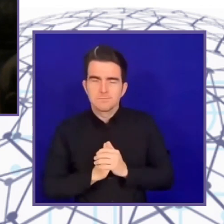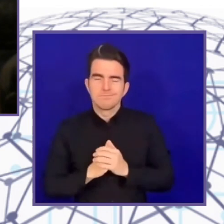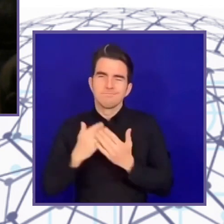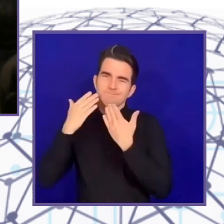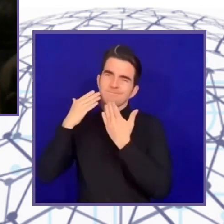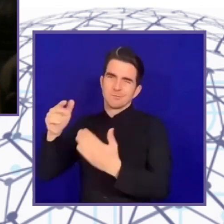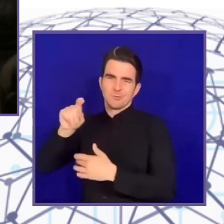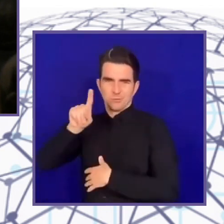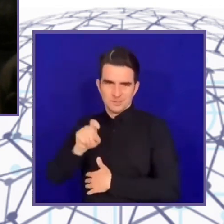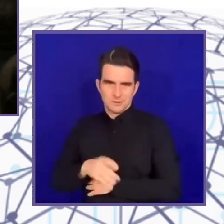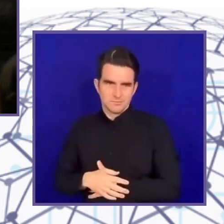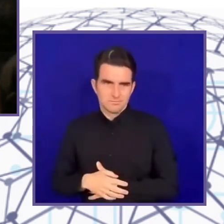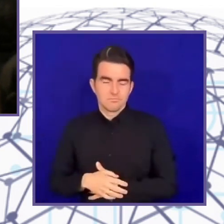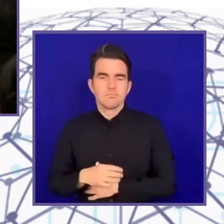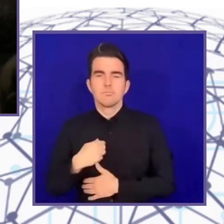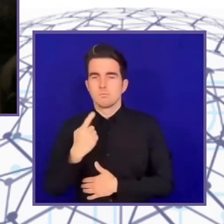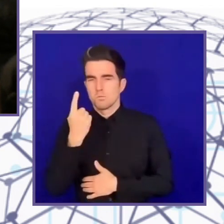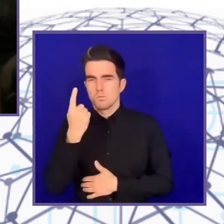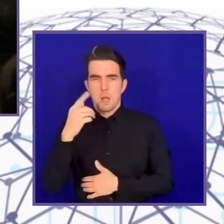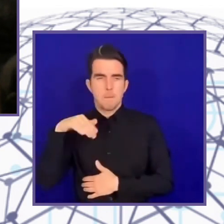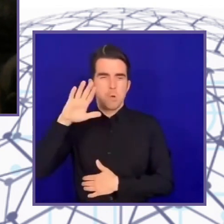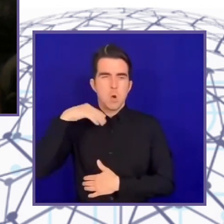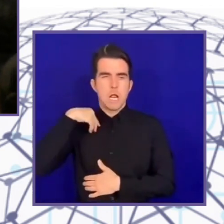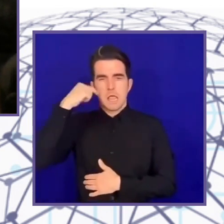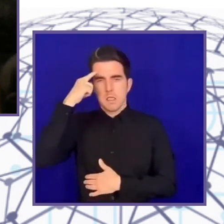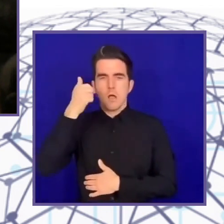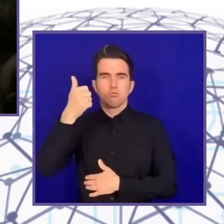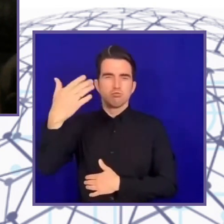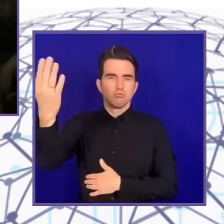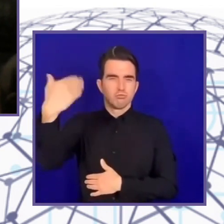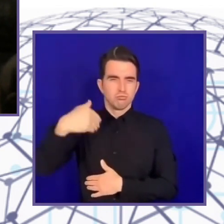final roundup. There was a woman here with her hand up.